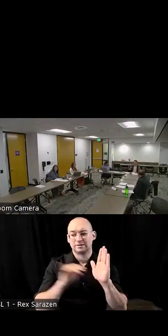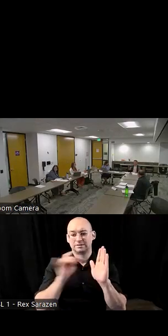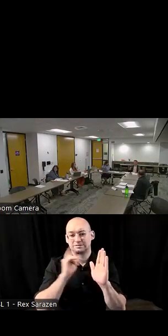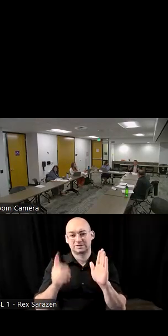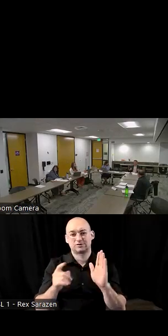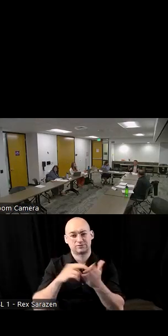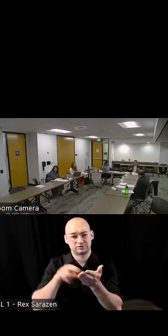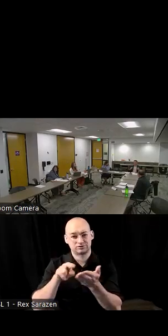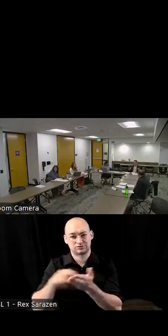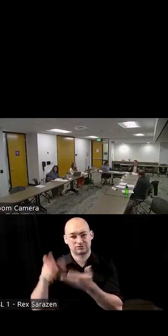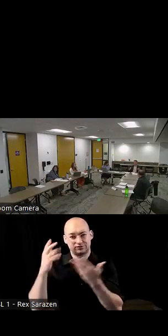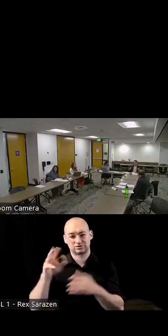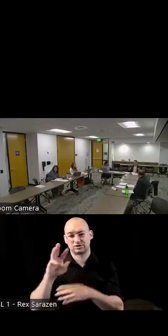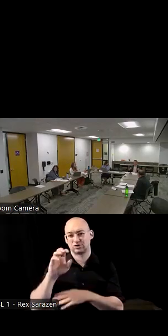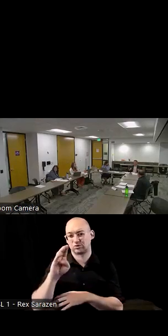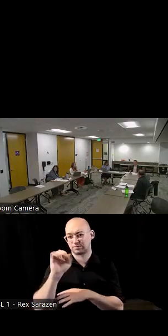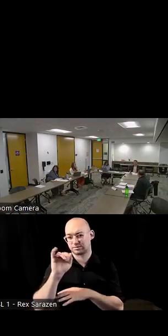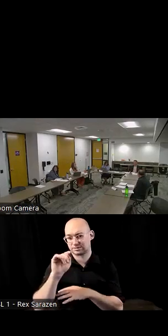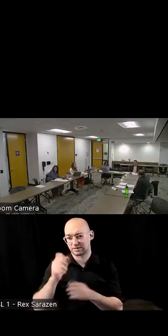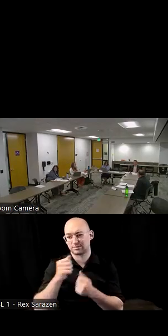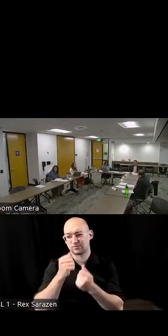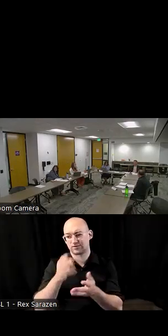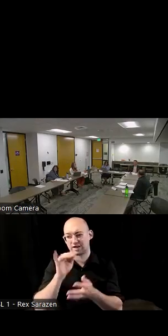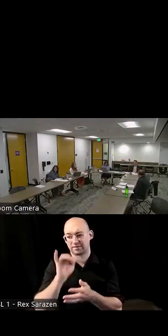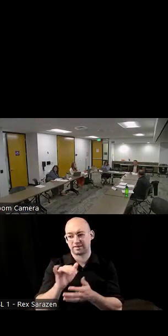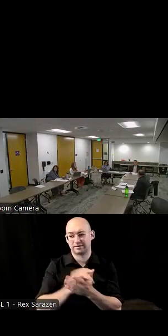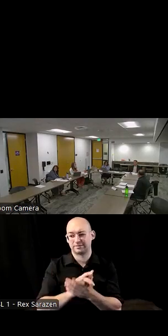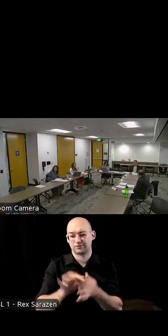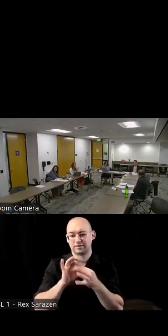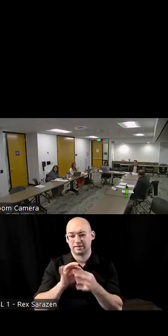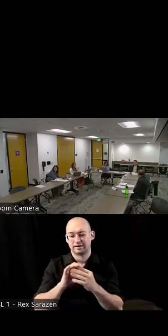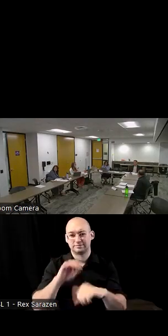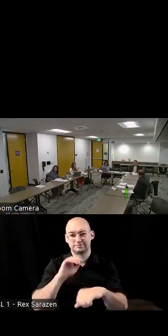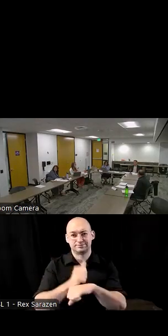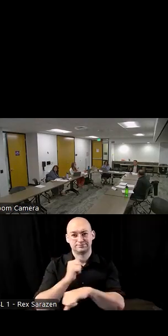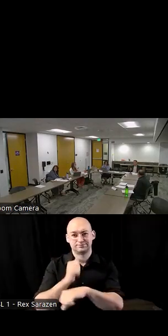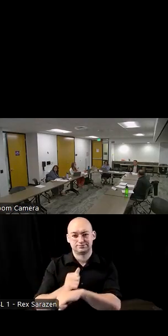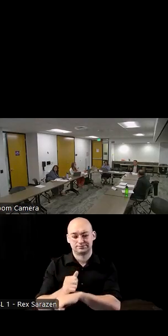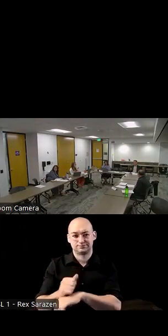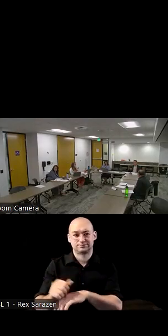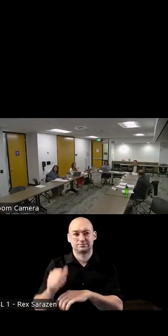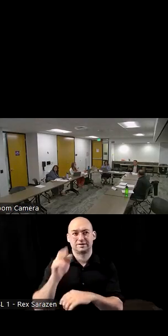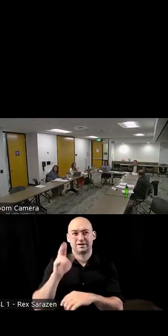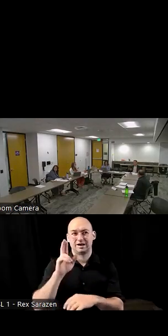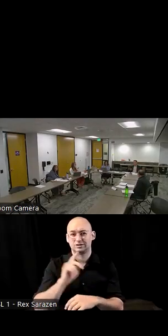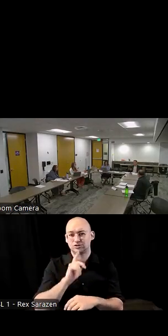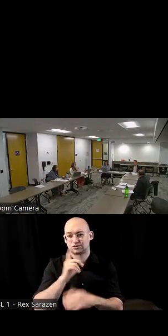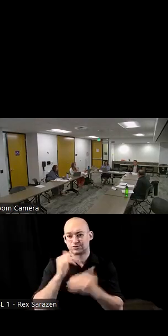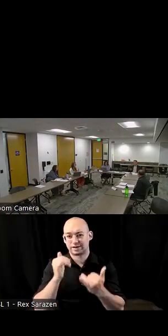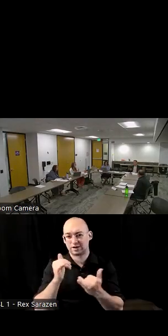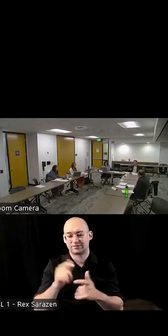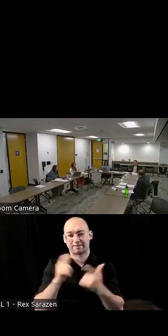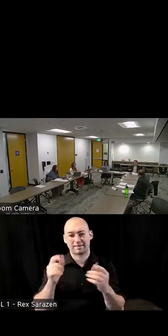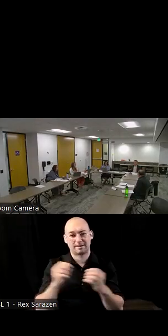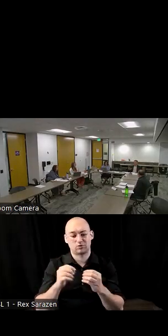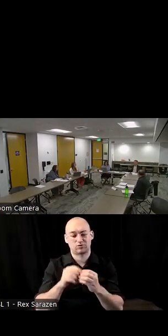research on what a website would be and who could provide that website. In terms of implementation, a little uncertain right now. We still have a lot more research to